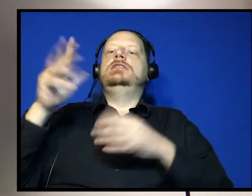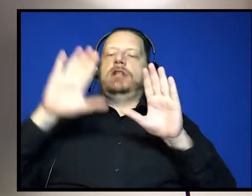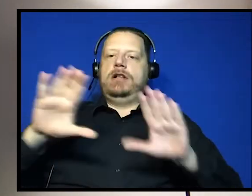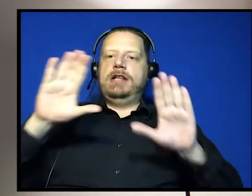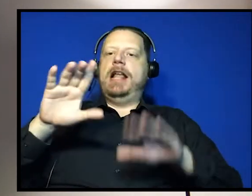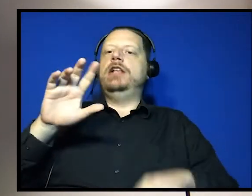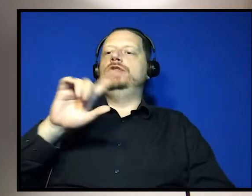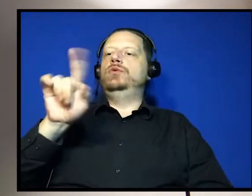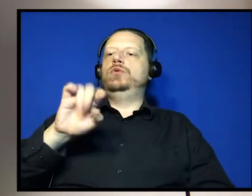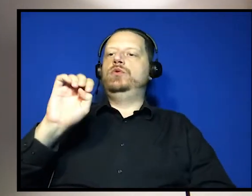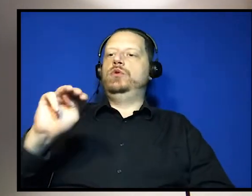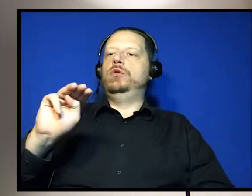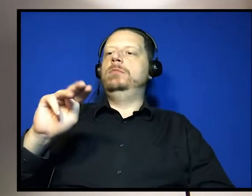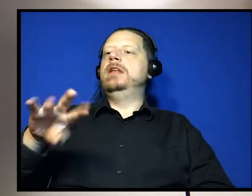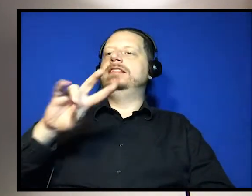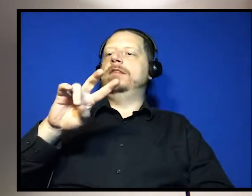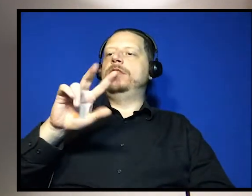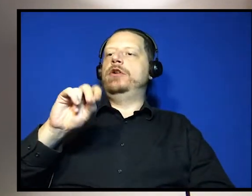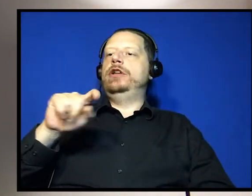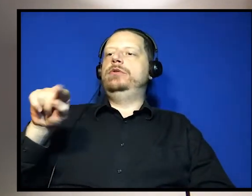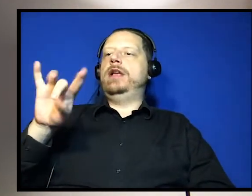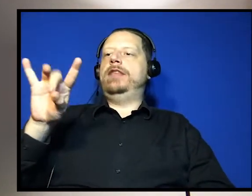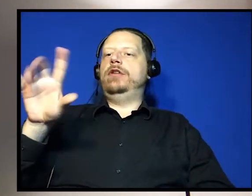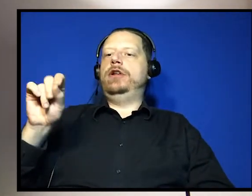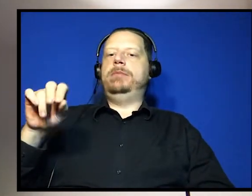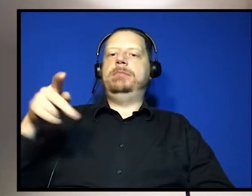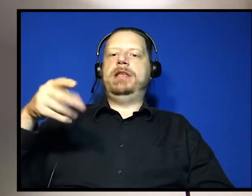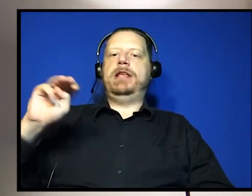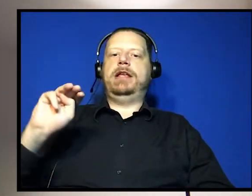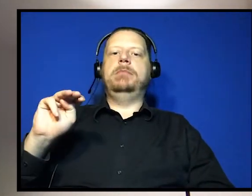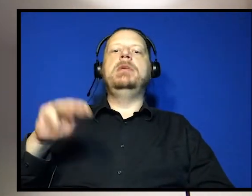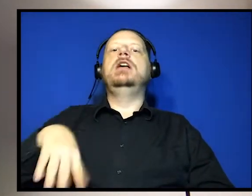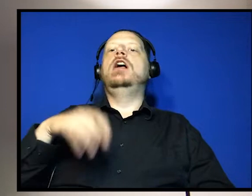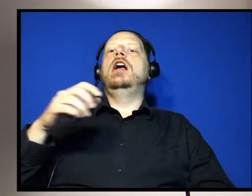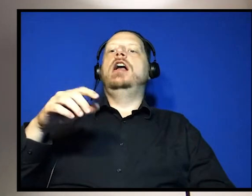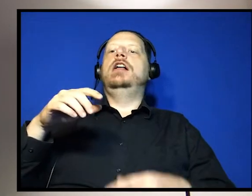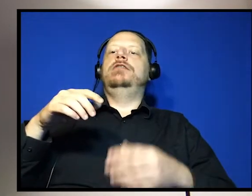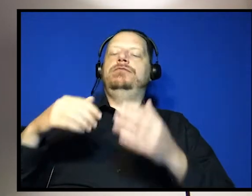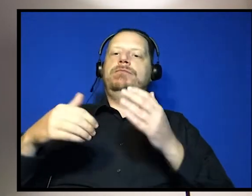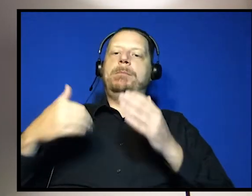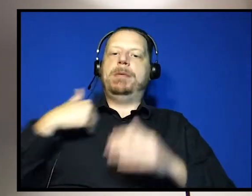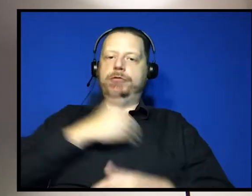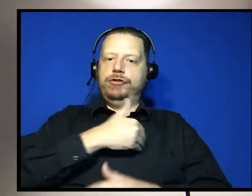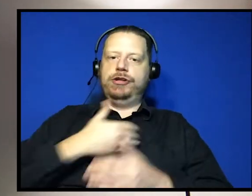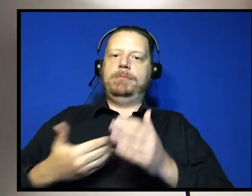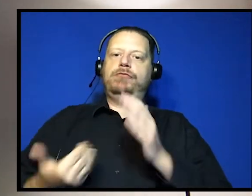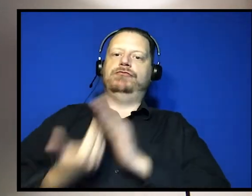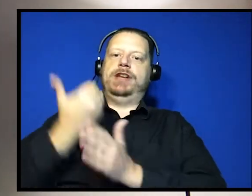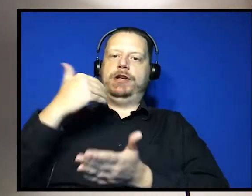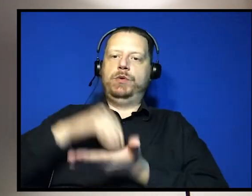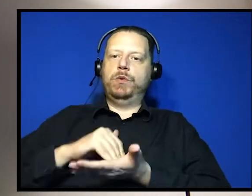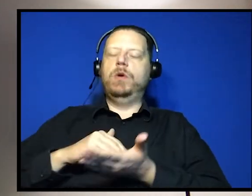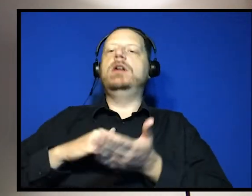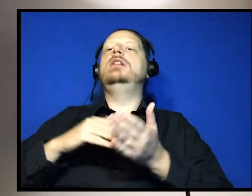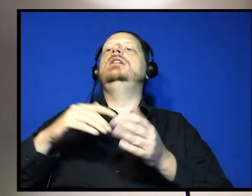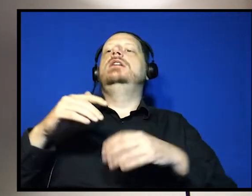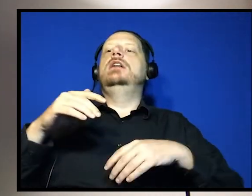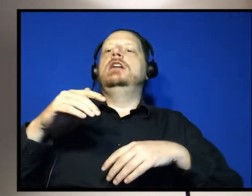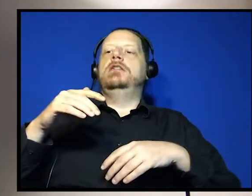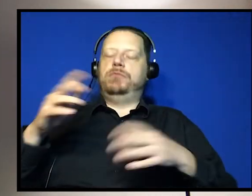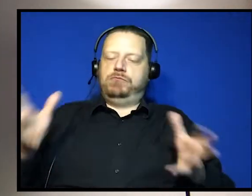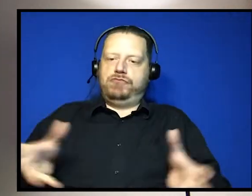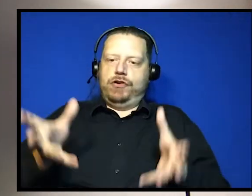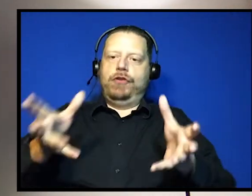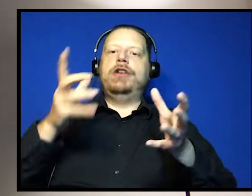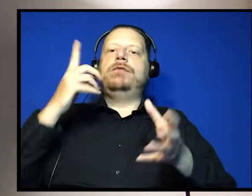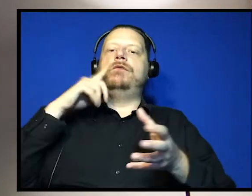8:30 p.m. Wednesday for that. Membership renewals for 2021 are now open. We encourage you to renew your